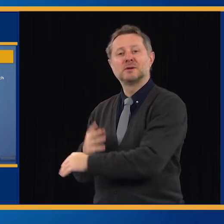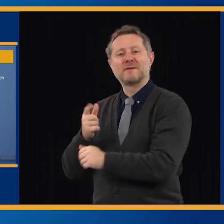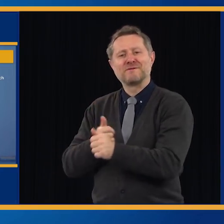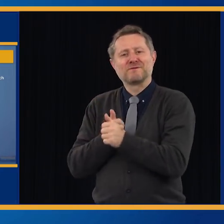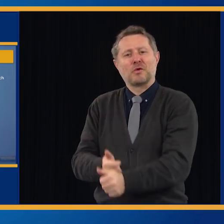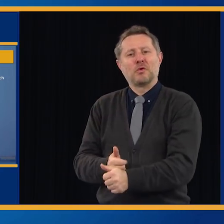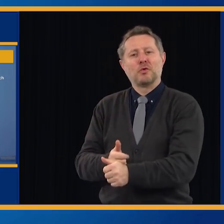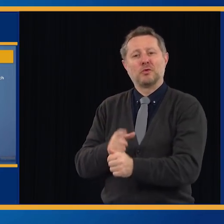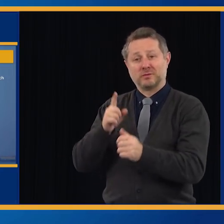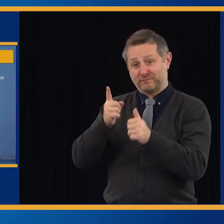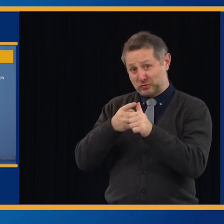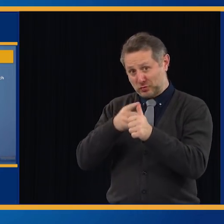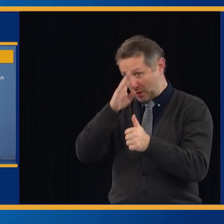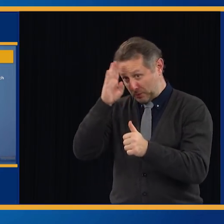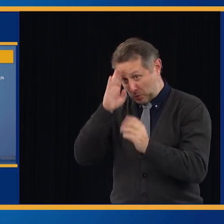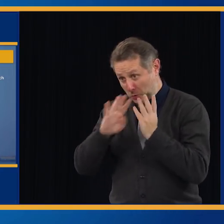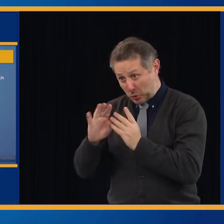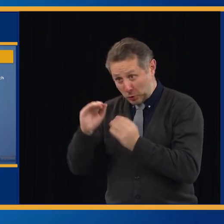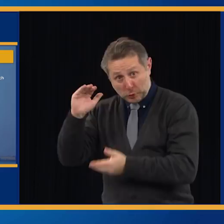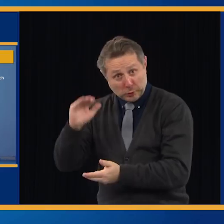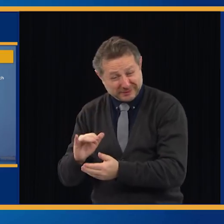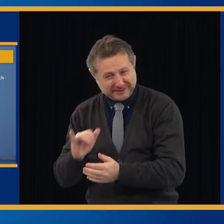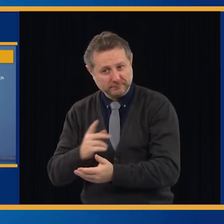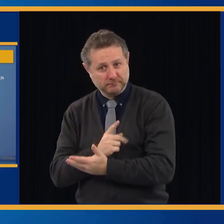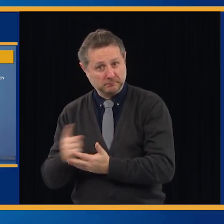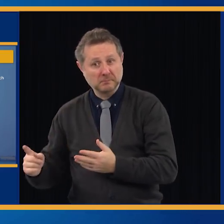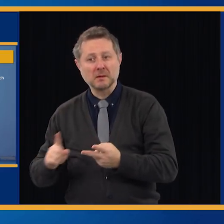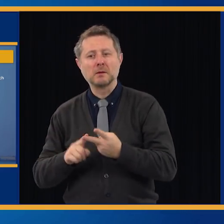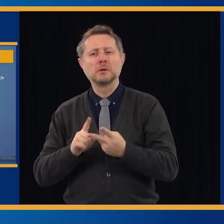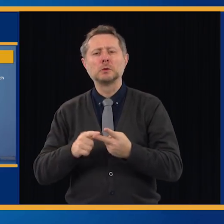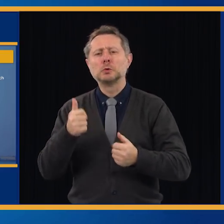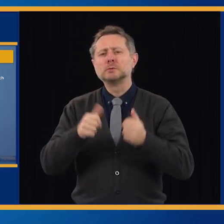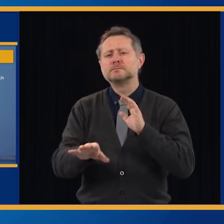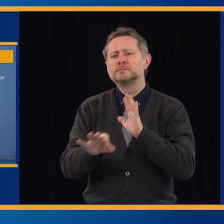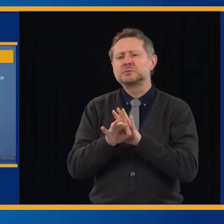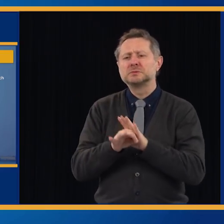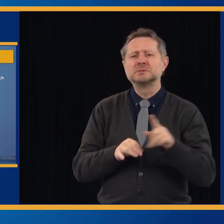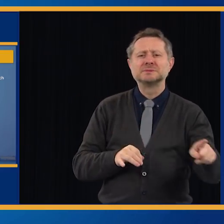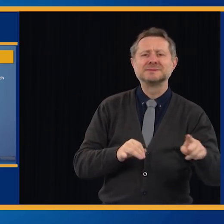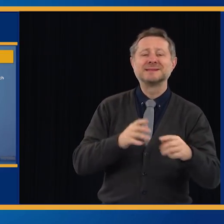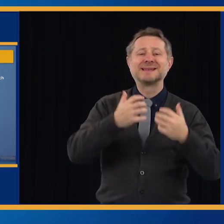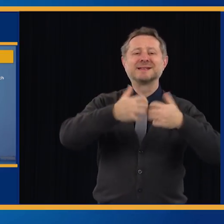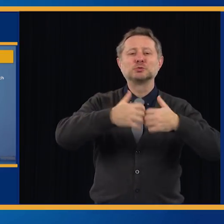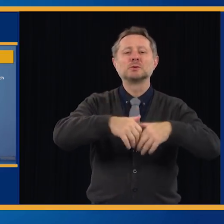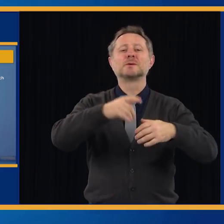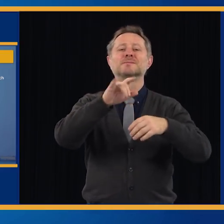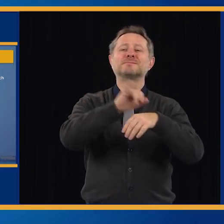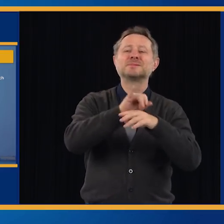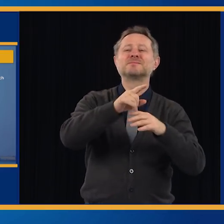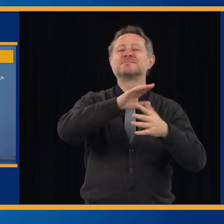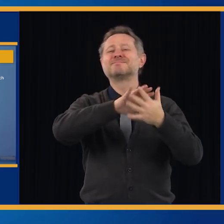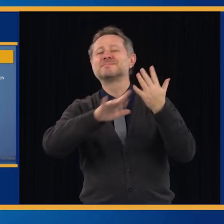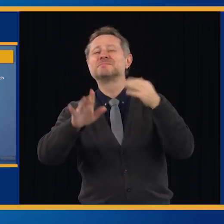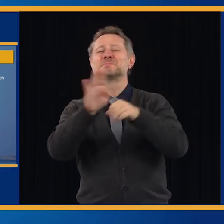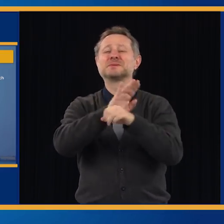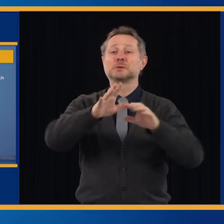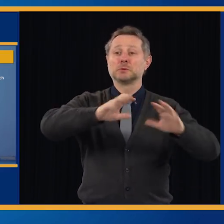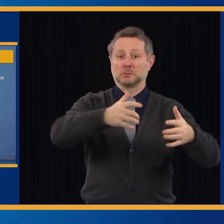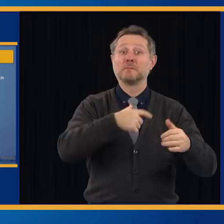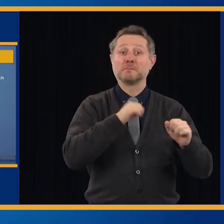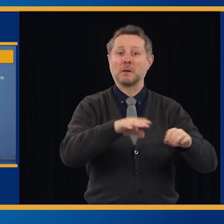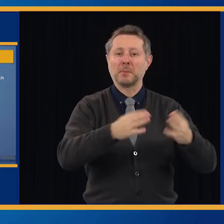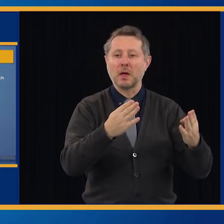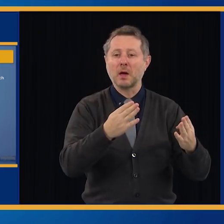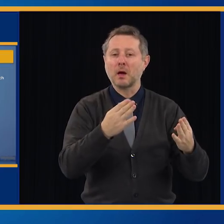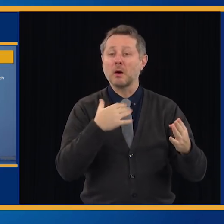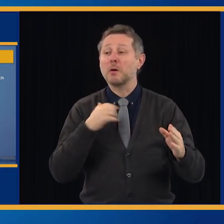forward. Second, identify industries that you can start reopening that will bring people back to work, get the economy